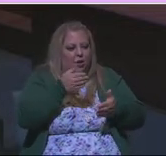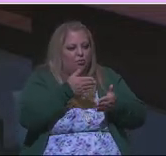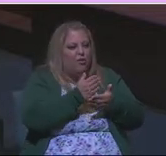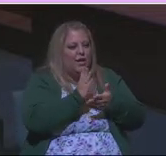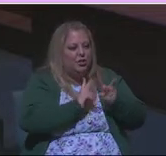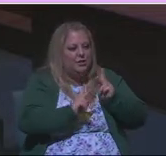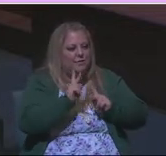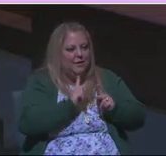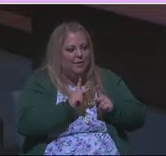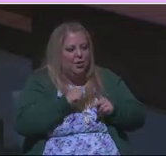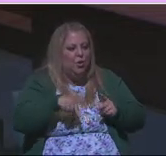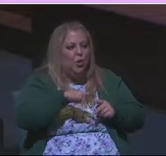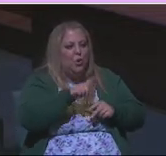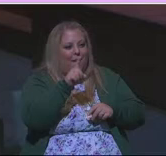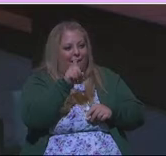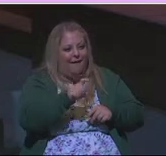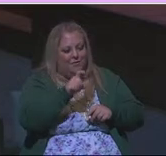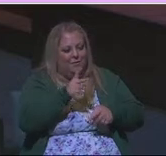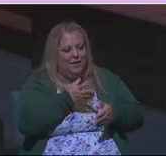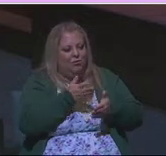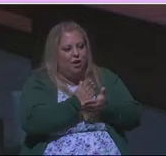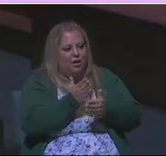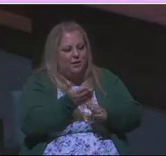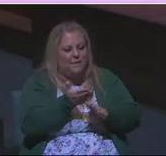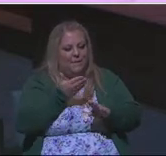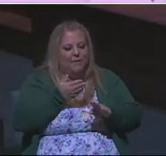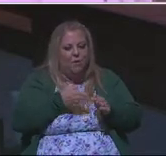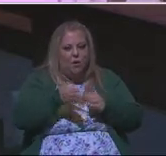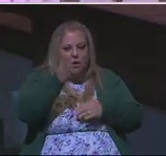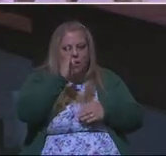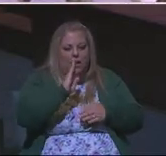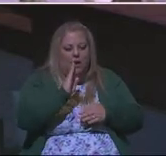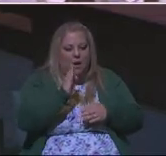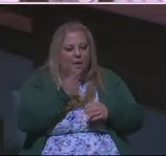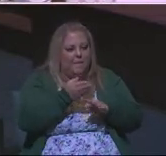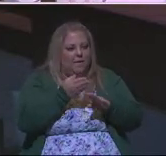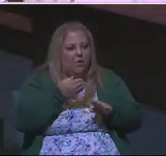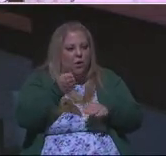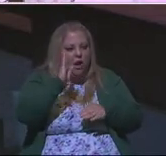have to be righteous before God, before God's going to hear you.